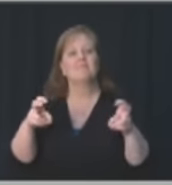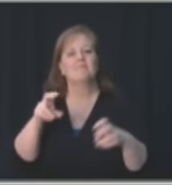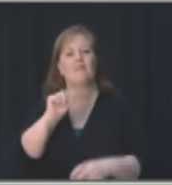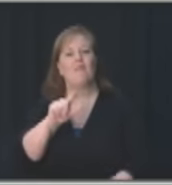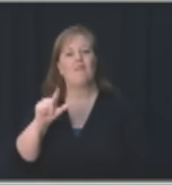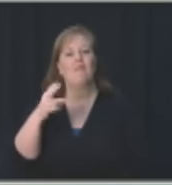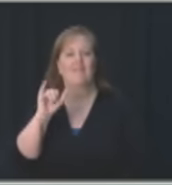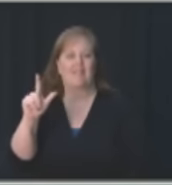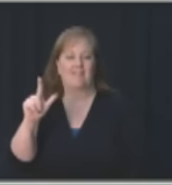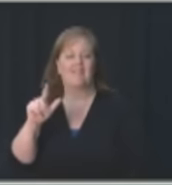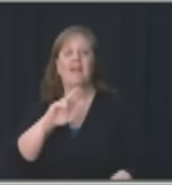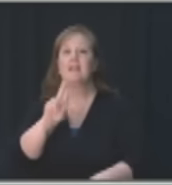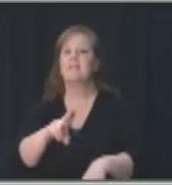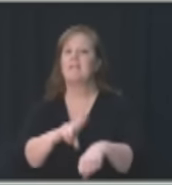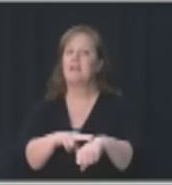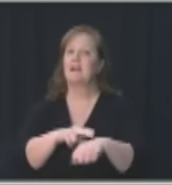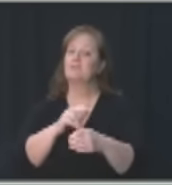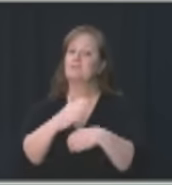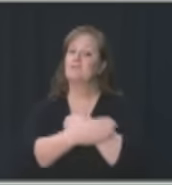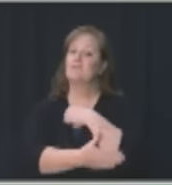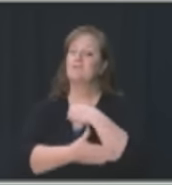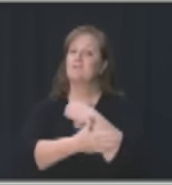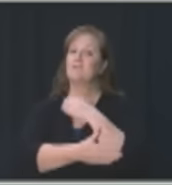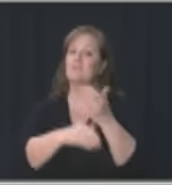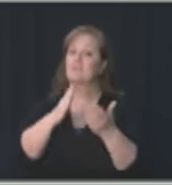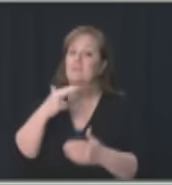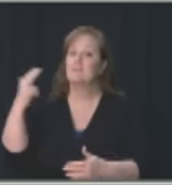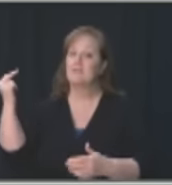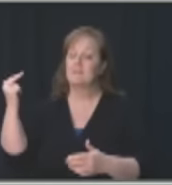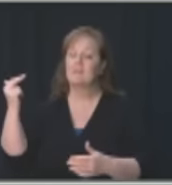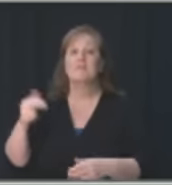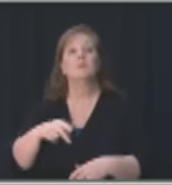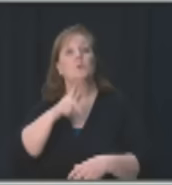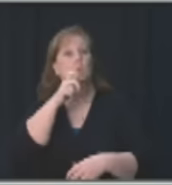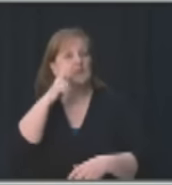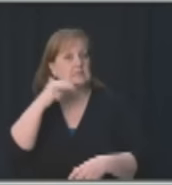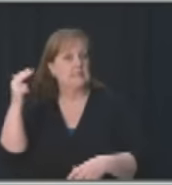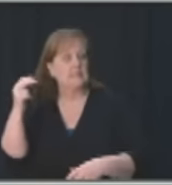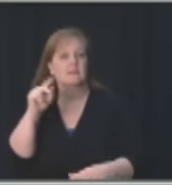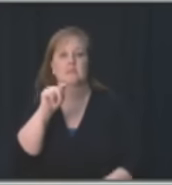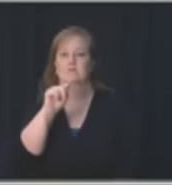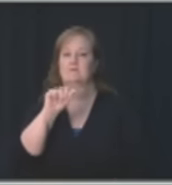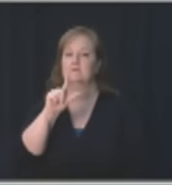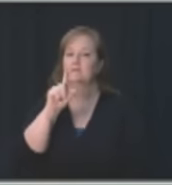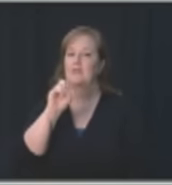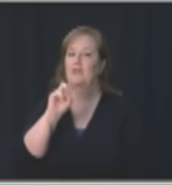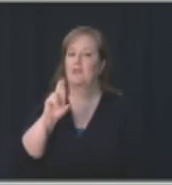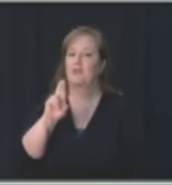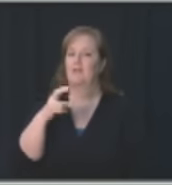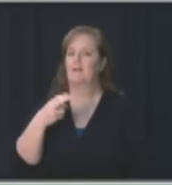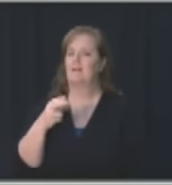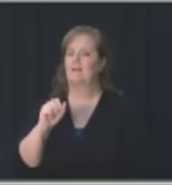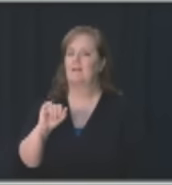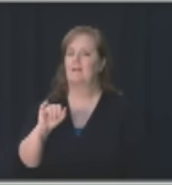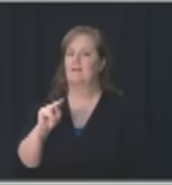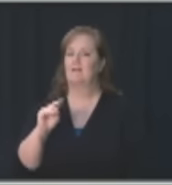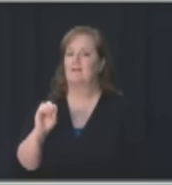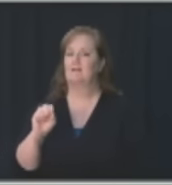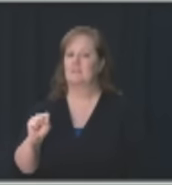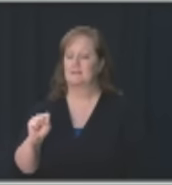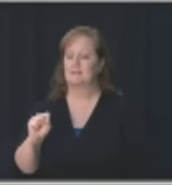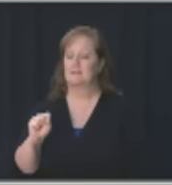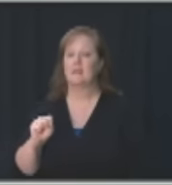anthem performed today by Sacramento State recent graduate Taylor Haynes and accompanied by